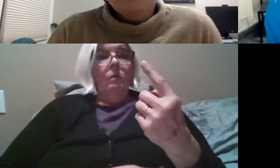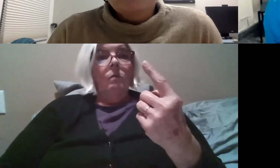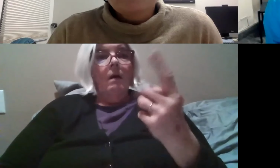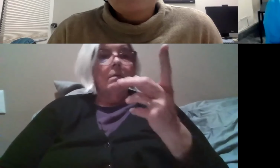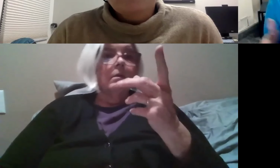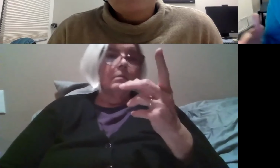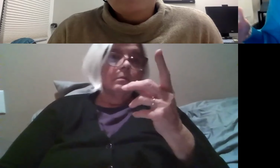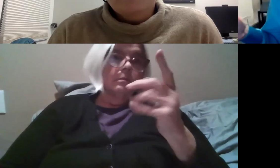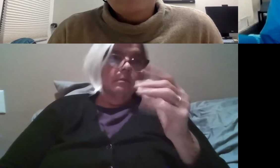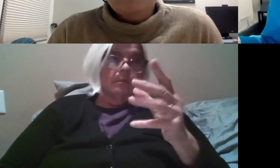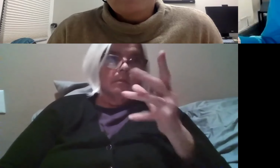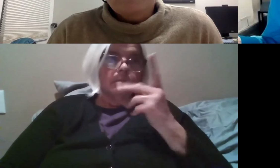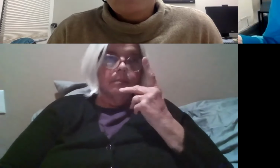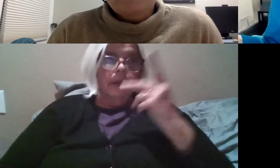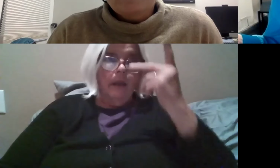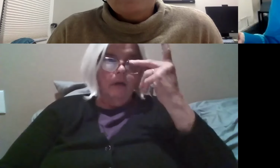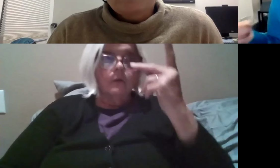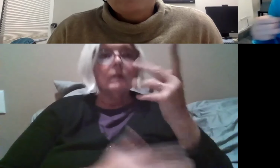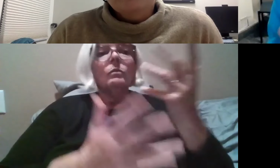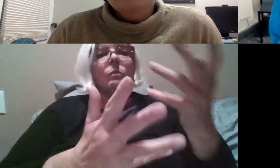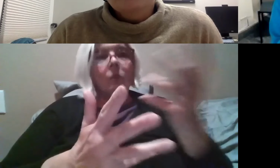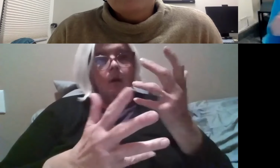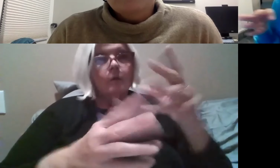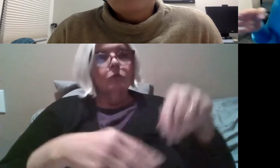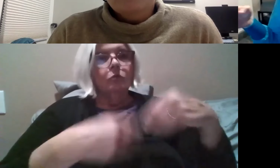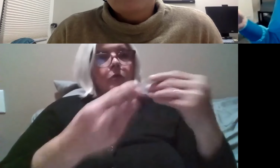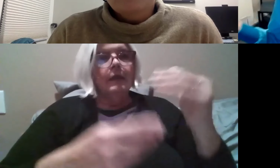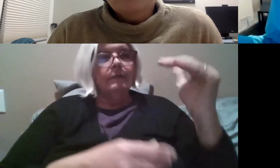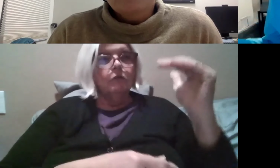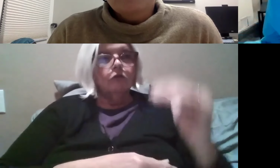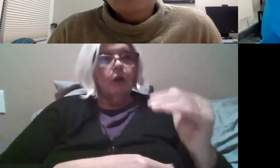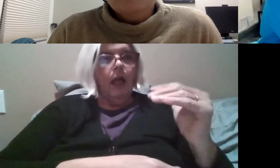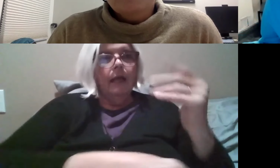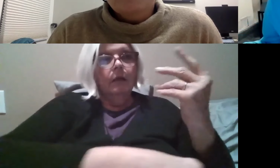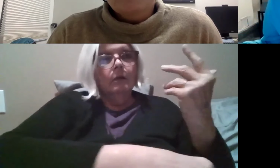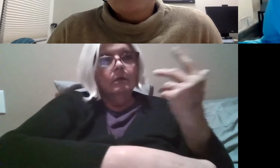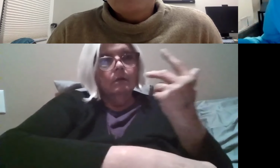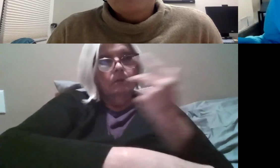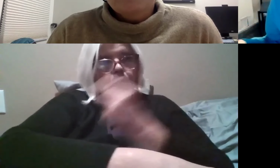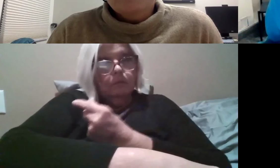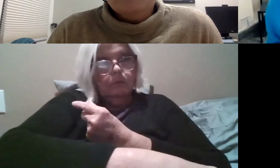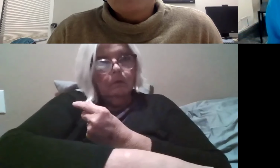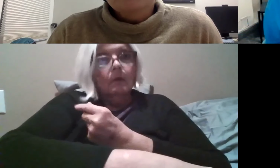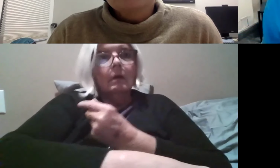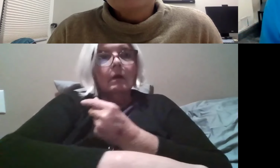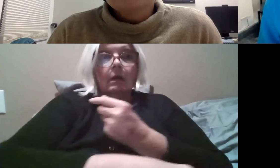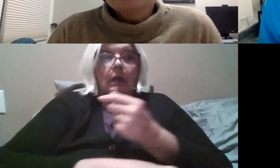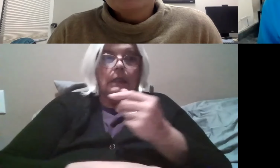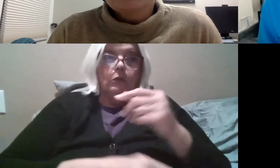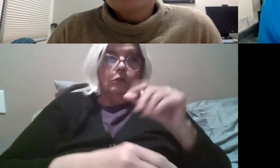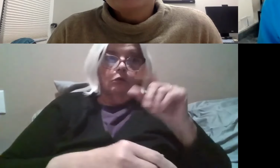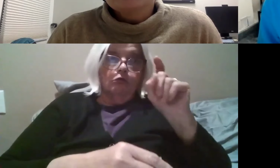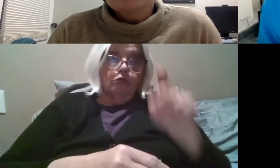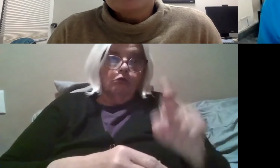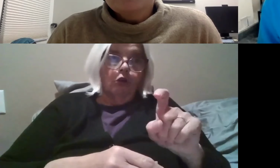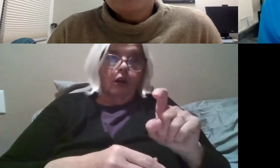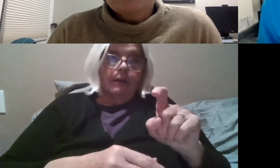about spacing out the second dose. Would that help with risk of myocarditis, and